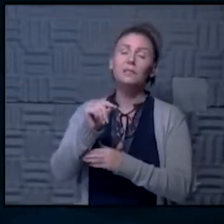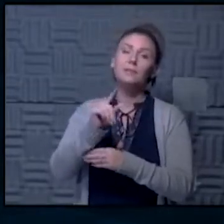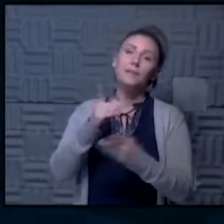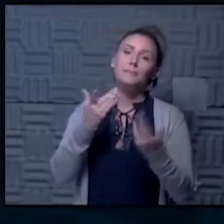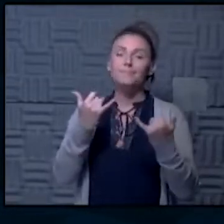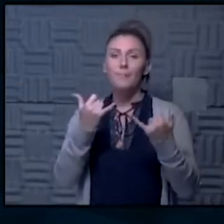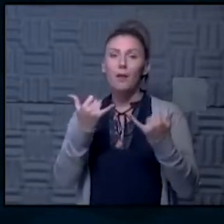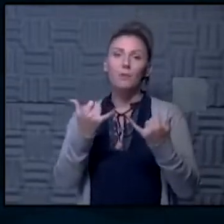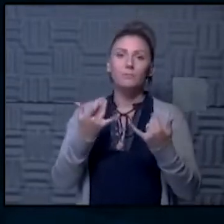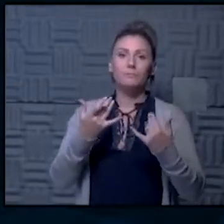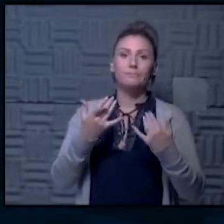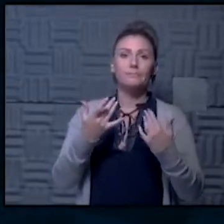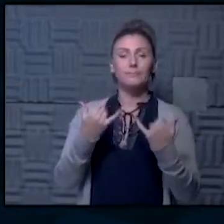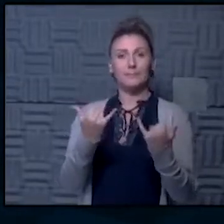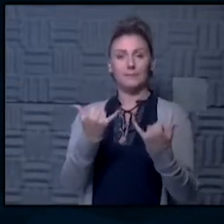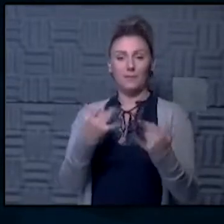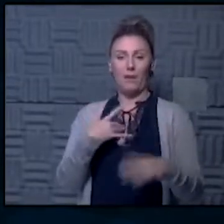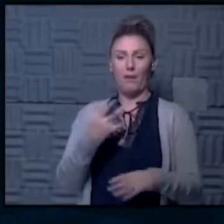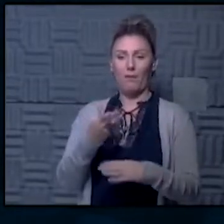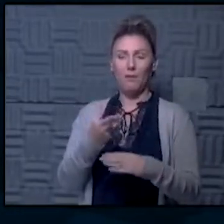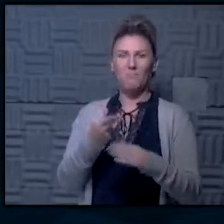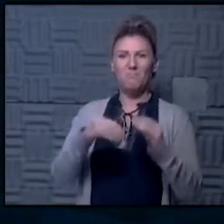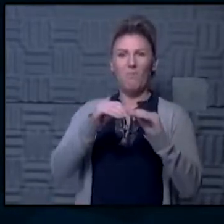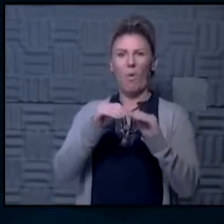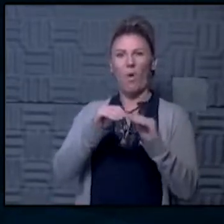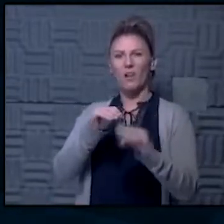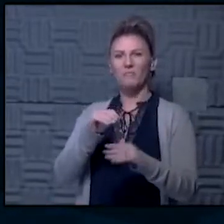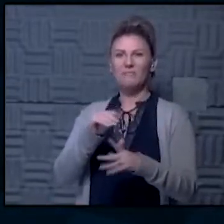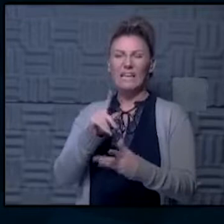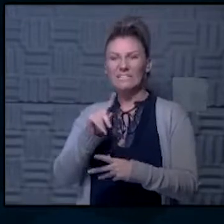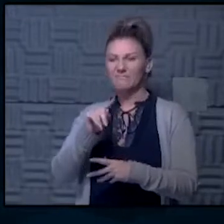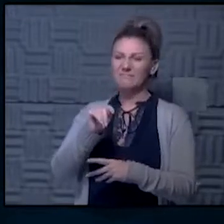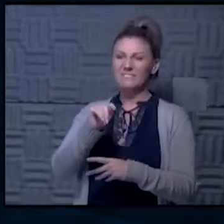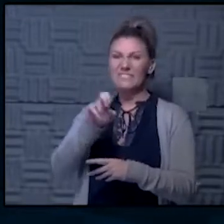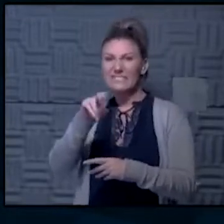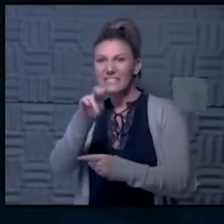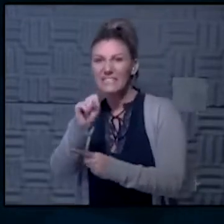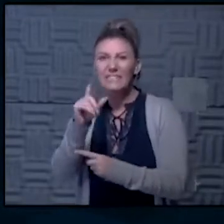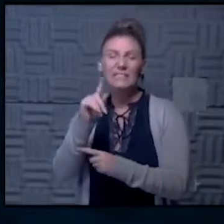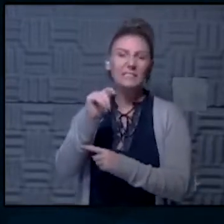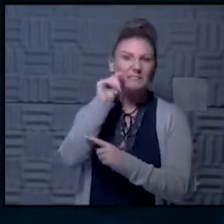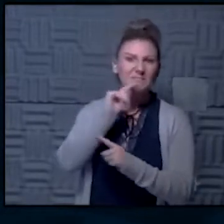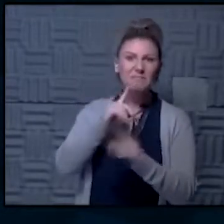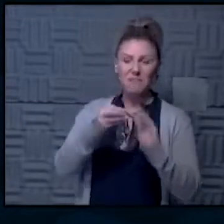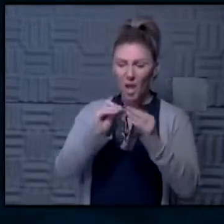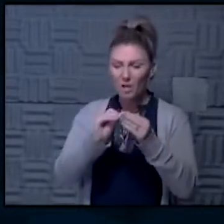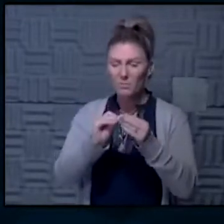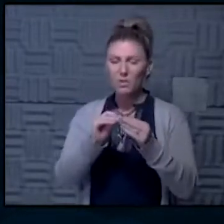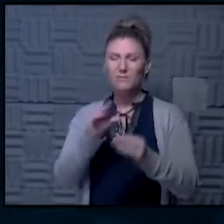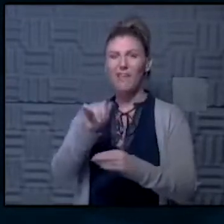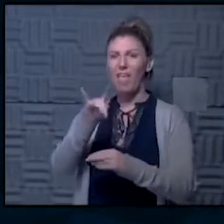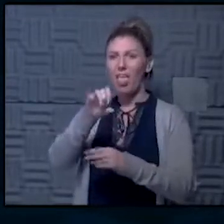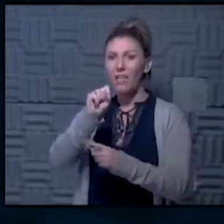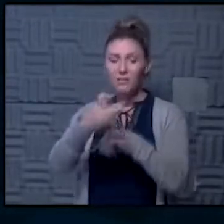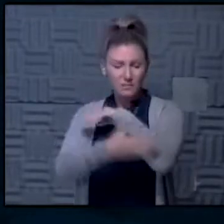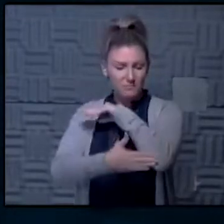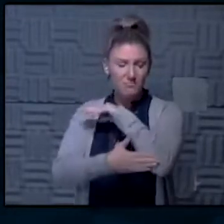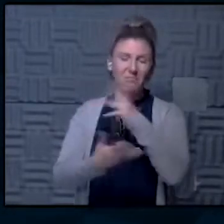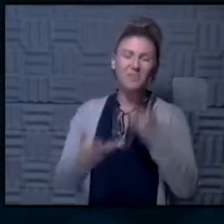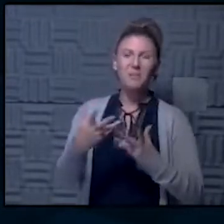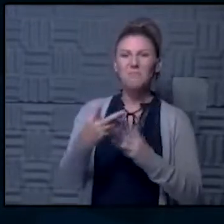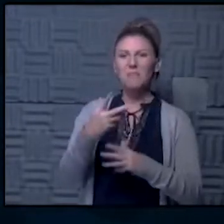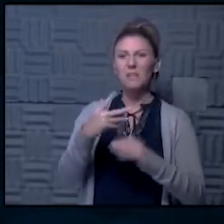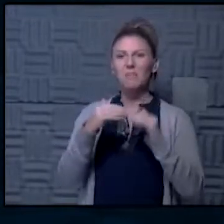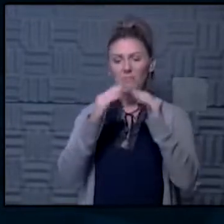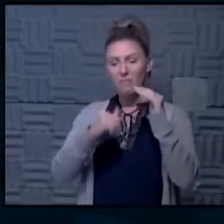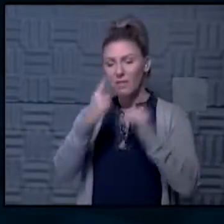upper teens. About half of those are from Ellis County, or maybe just a few less than half. We kind of teeter back and